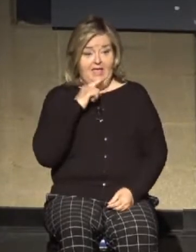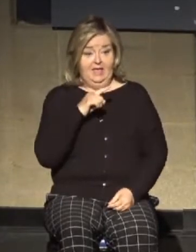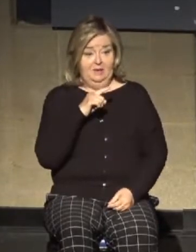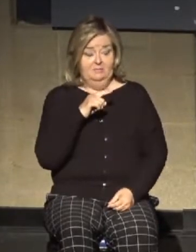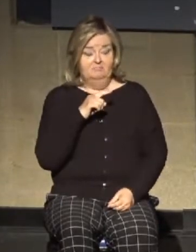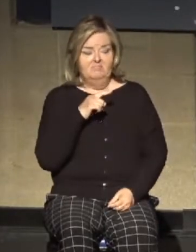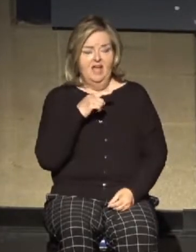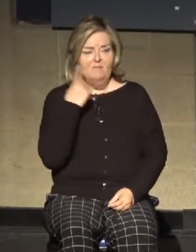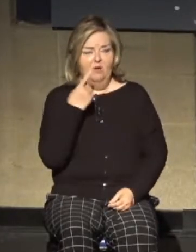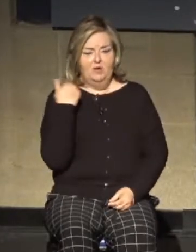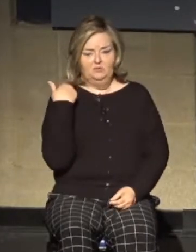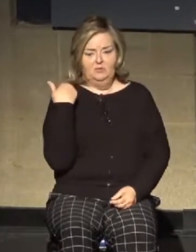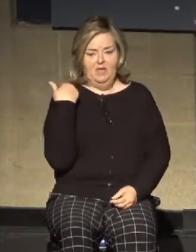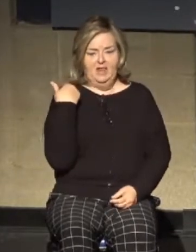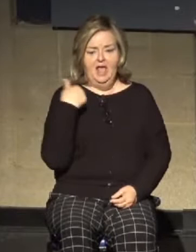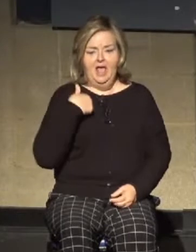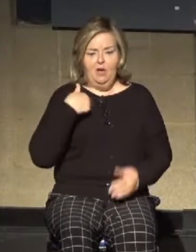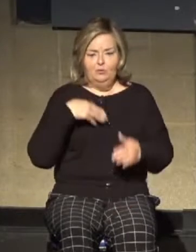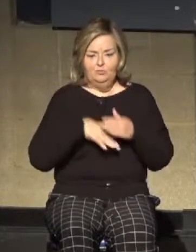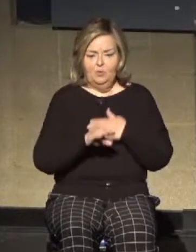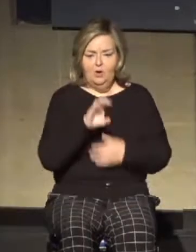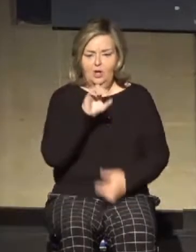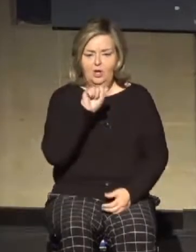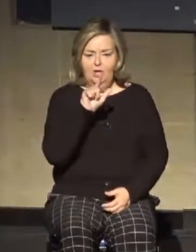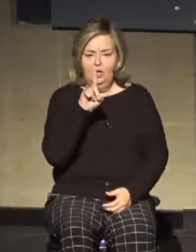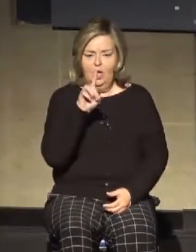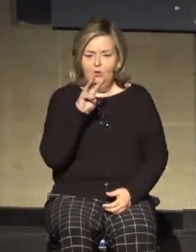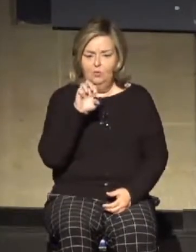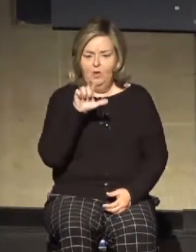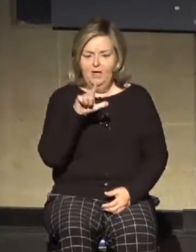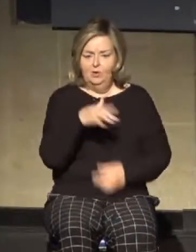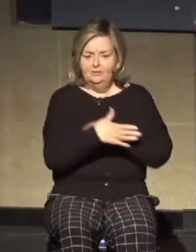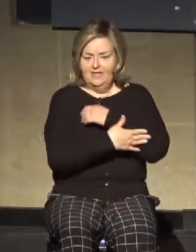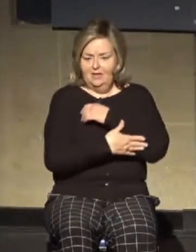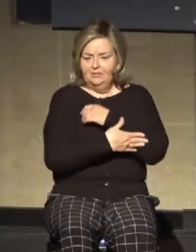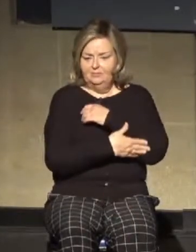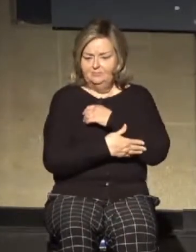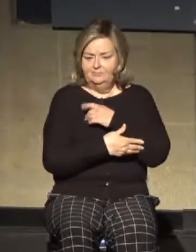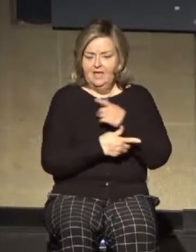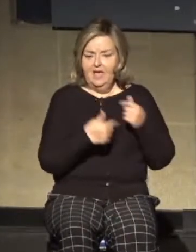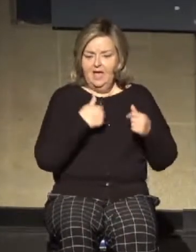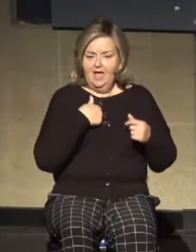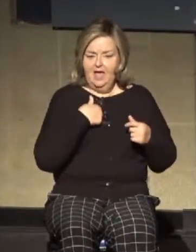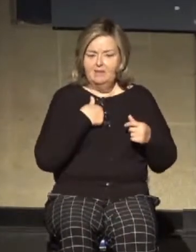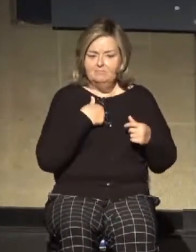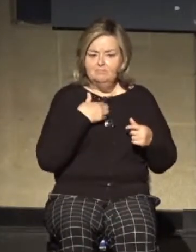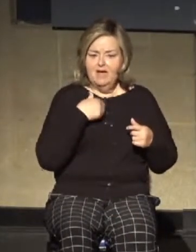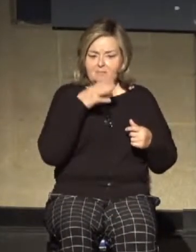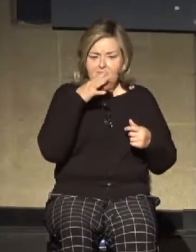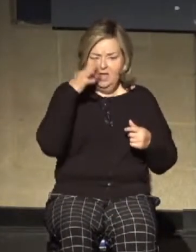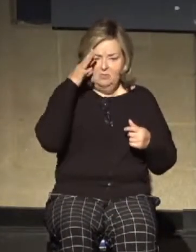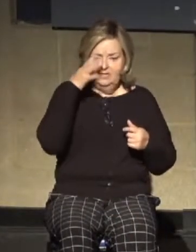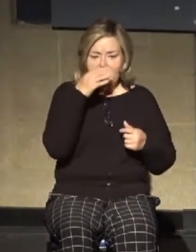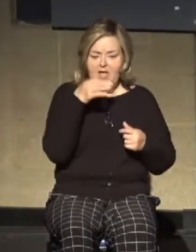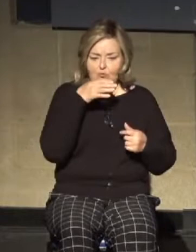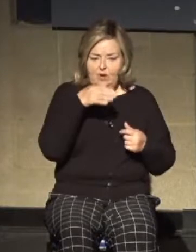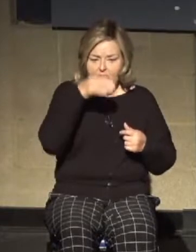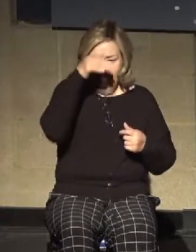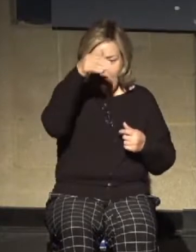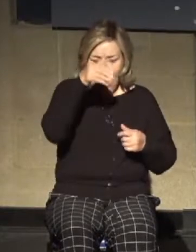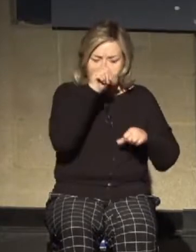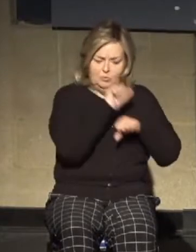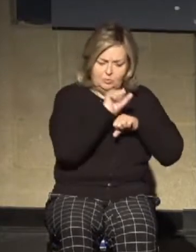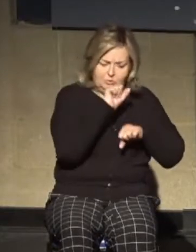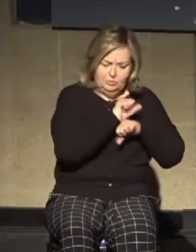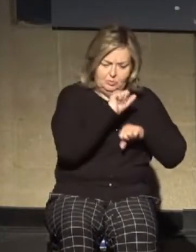likes to remind me, a Caldwell County girl, born and raised. I am the product of parents and grandparents who